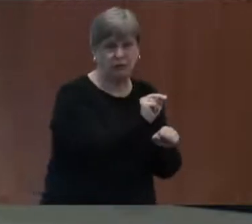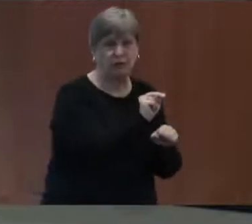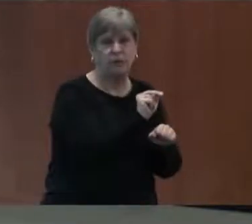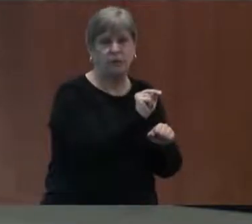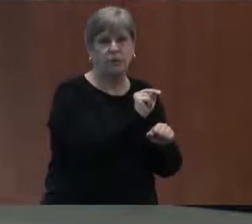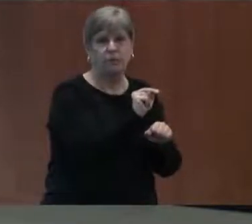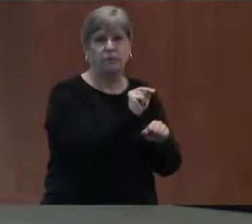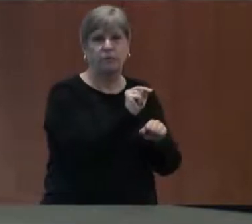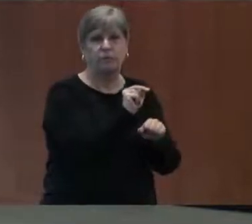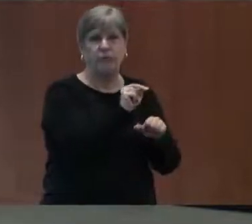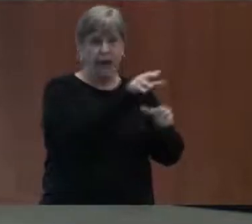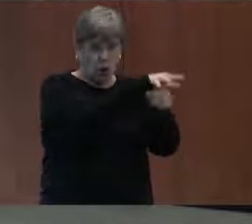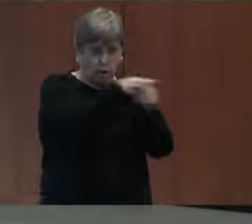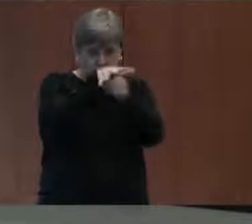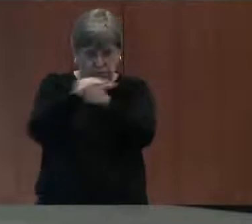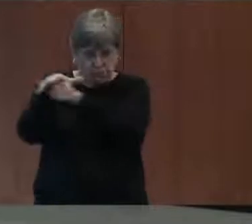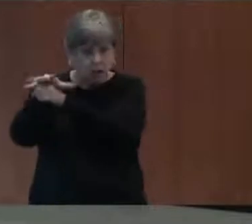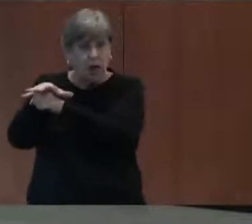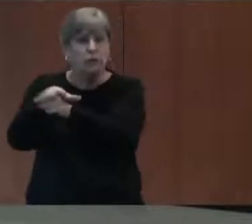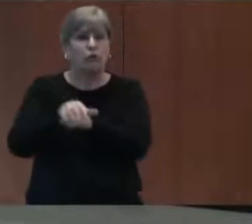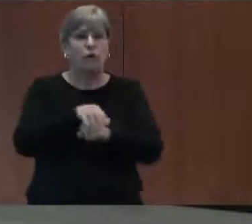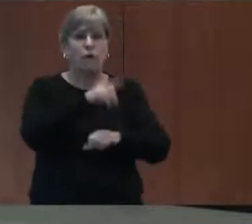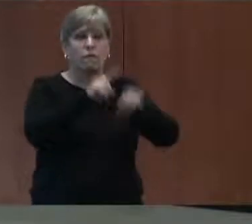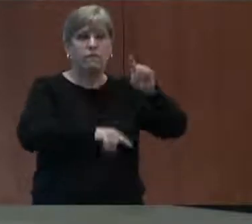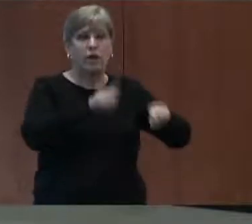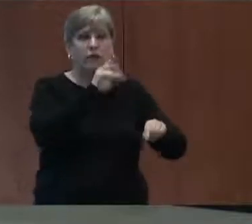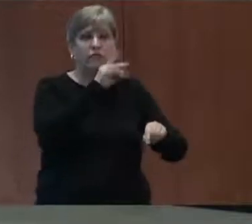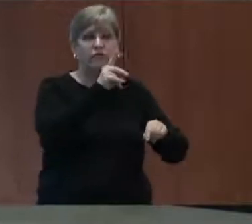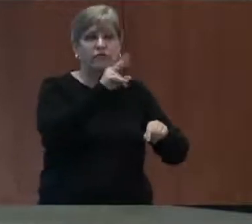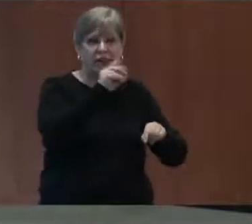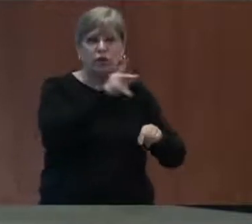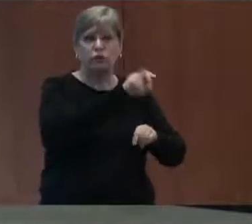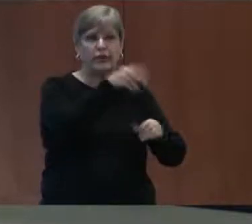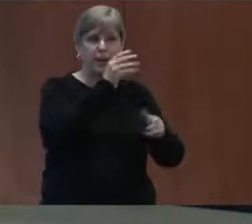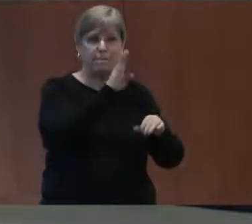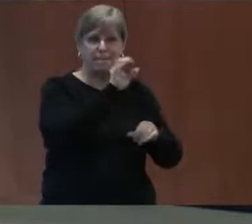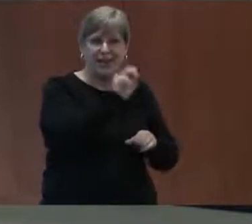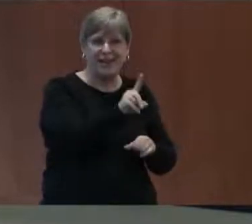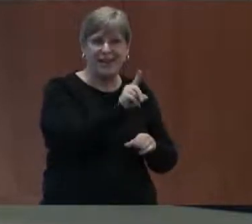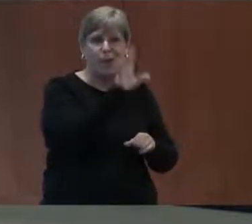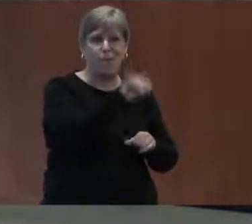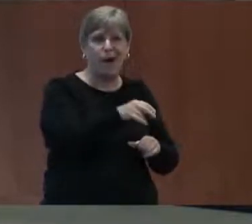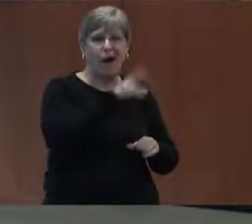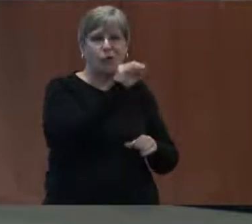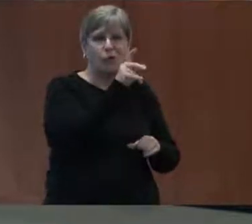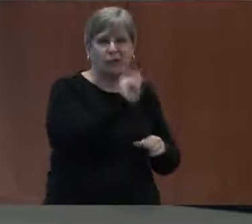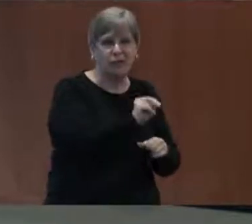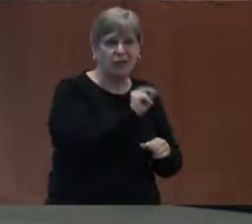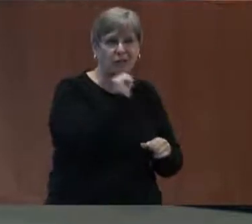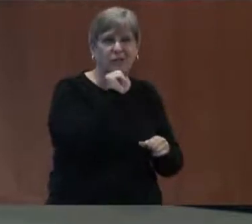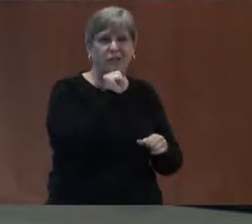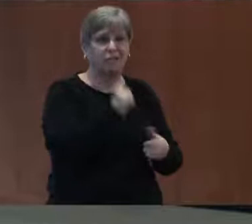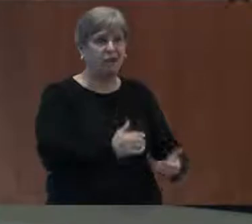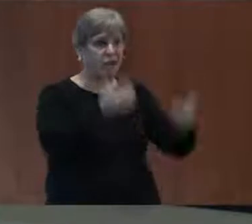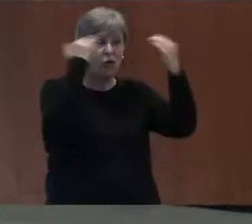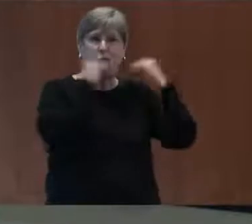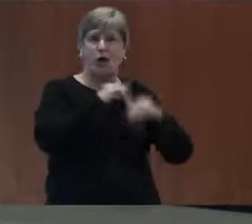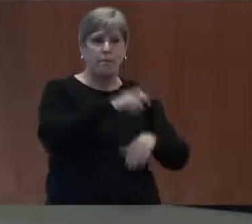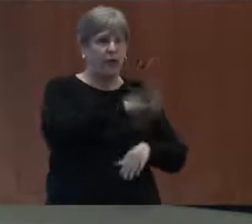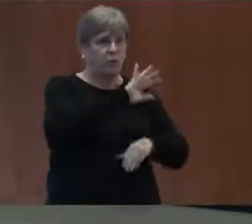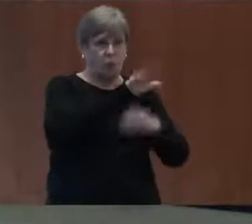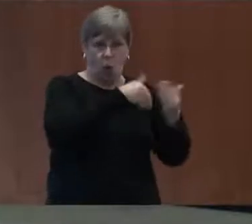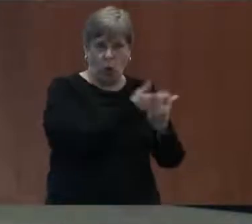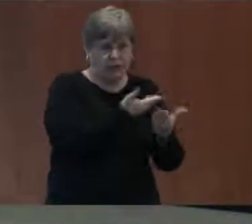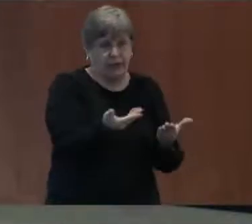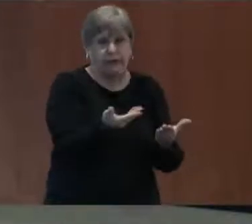various vendors can bid on them by region. If a vendor gets overloaded, they're not picking up the whole boat, and other vendors